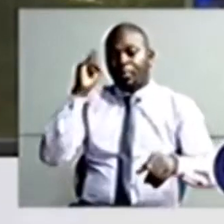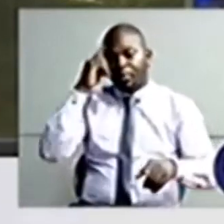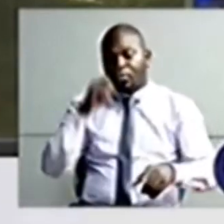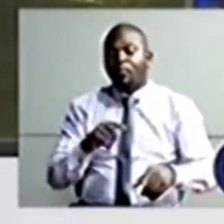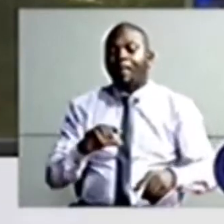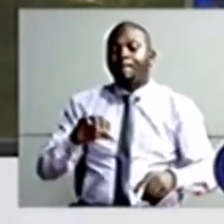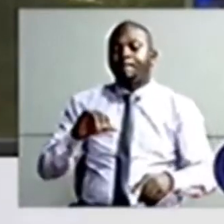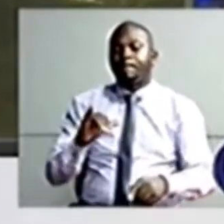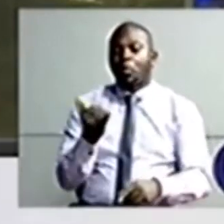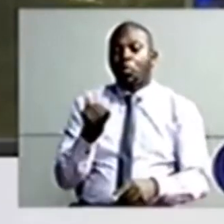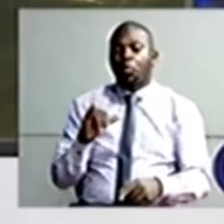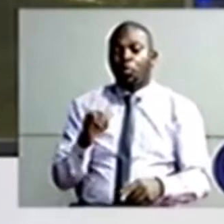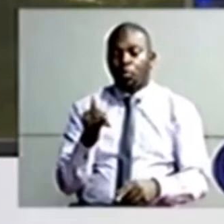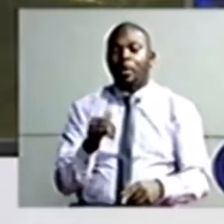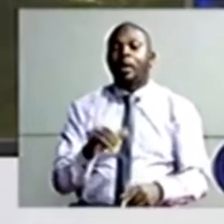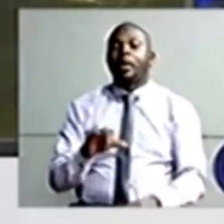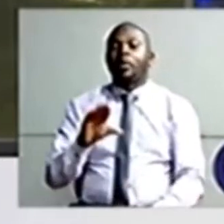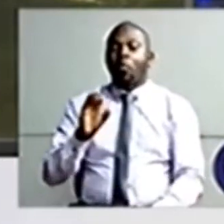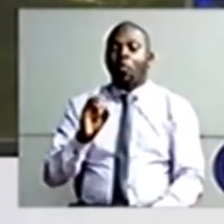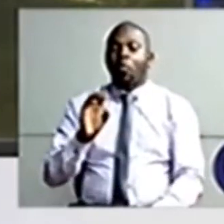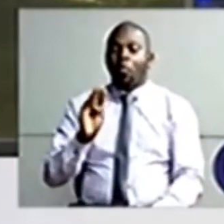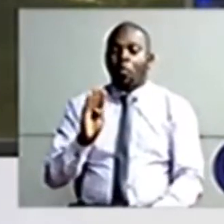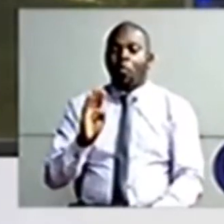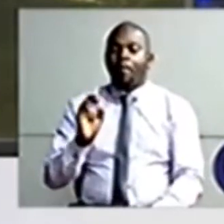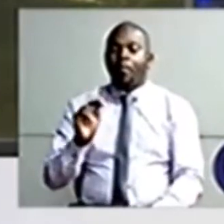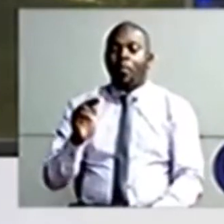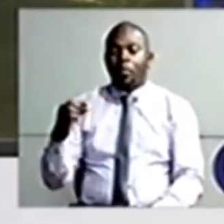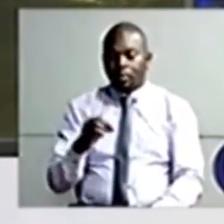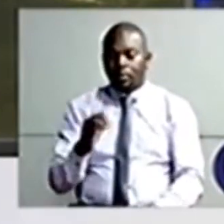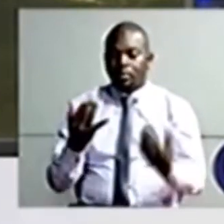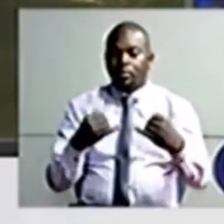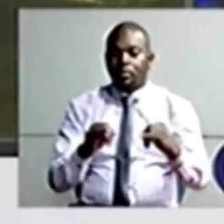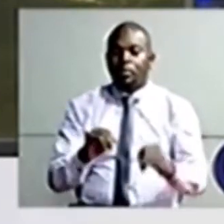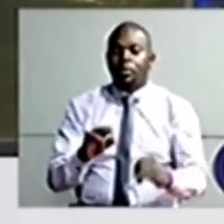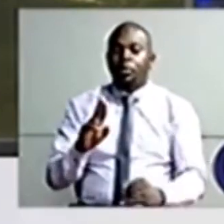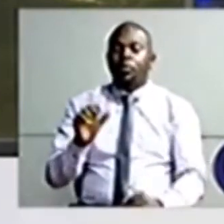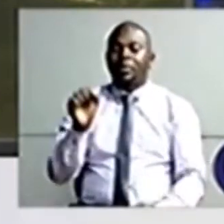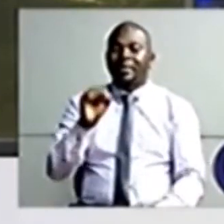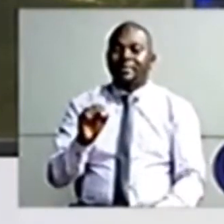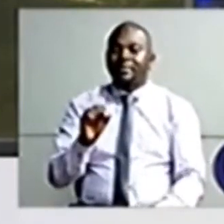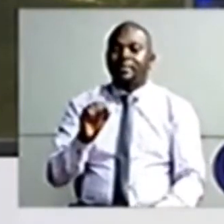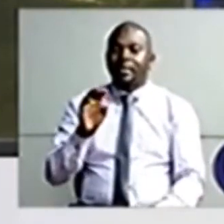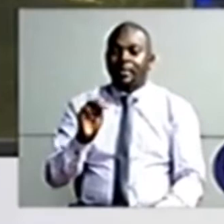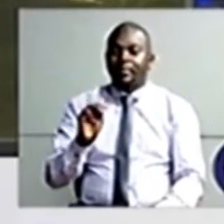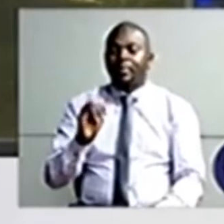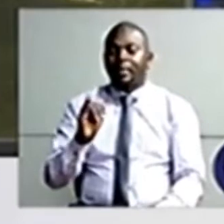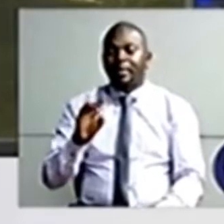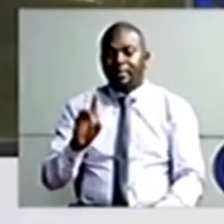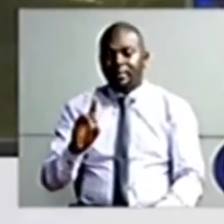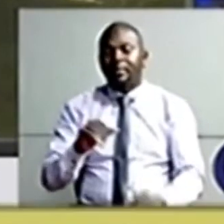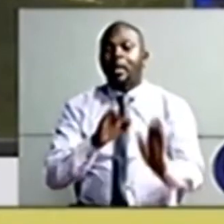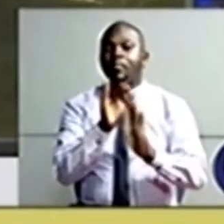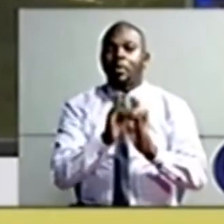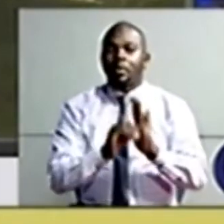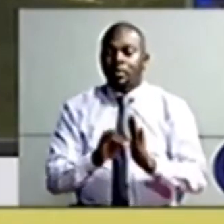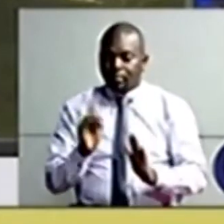to expedite a memorandum of understanding in the implementation of the USMID program. This was during